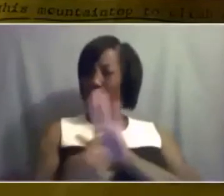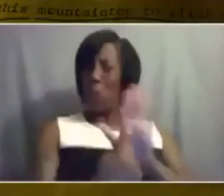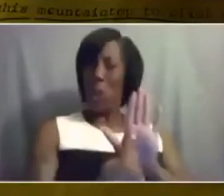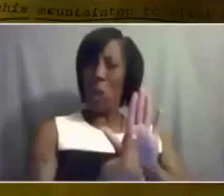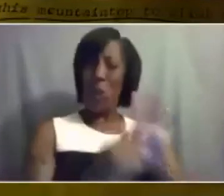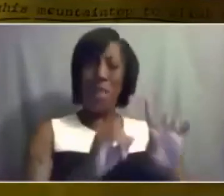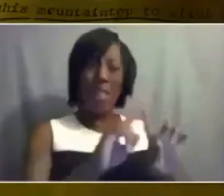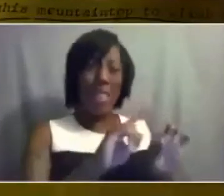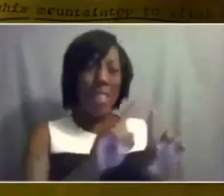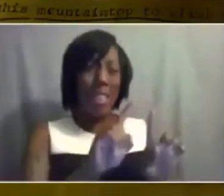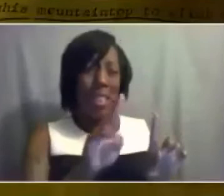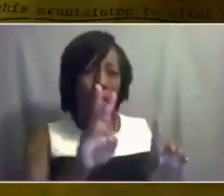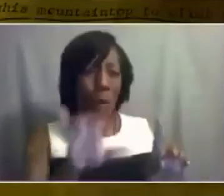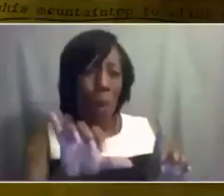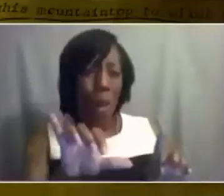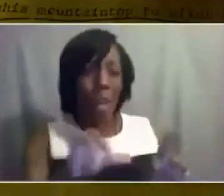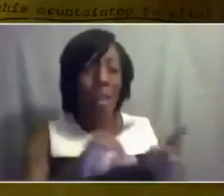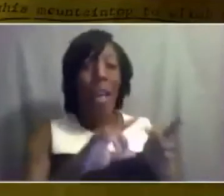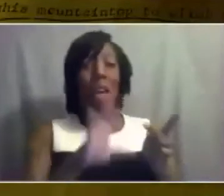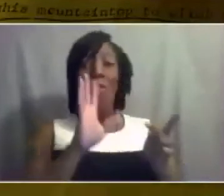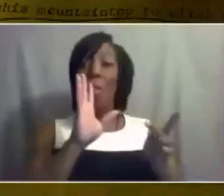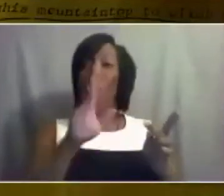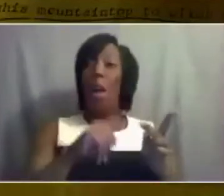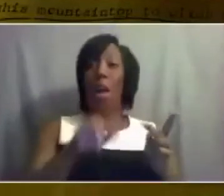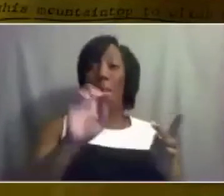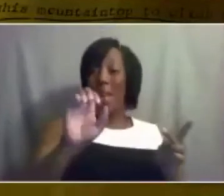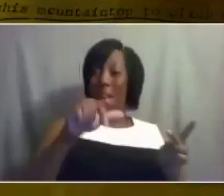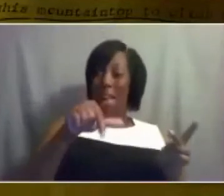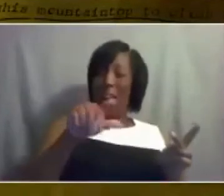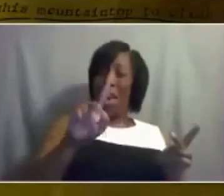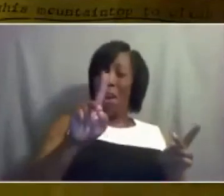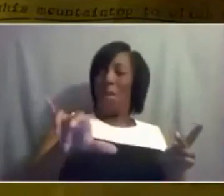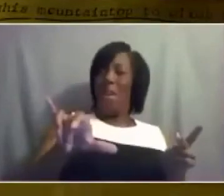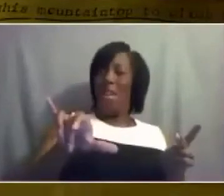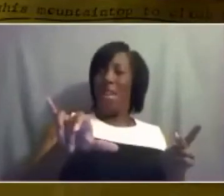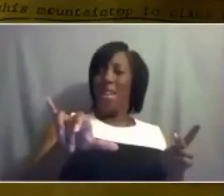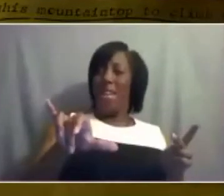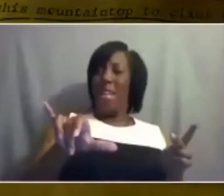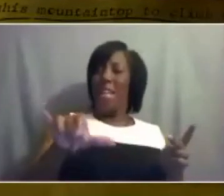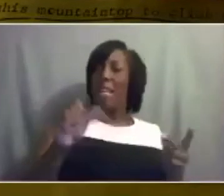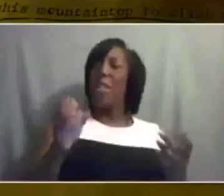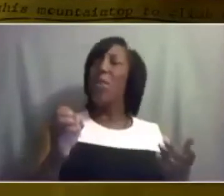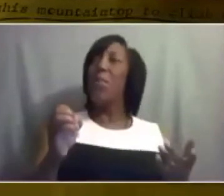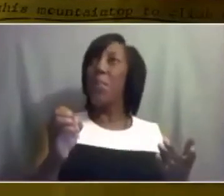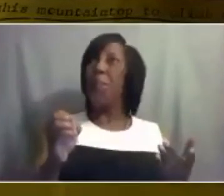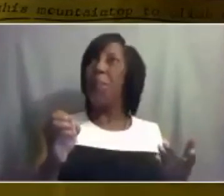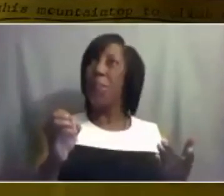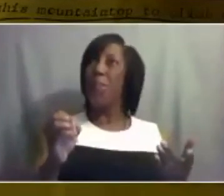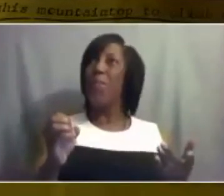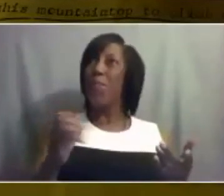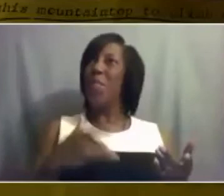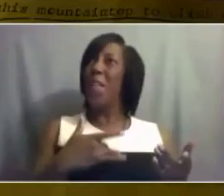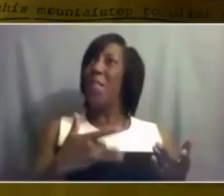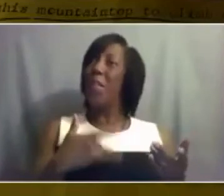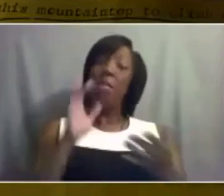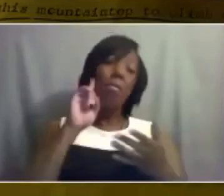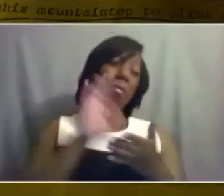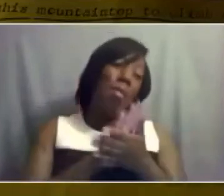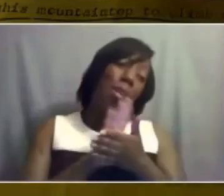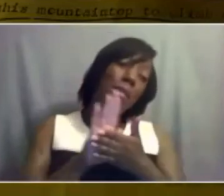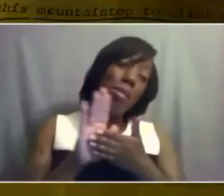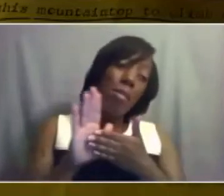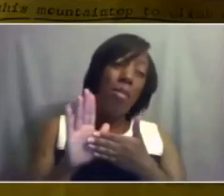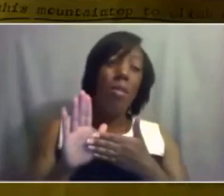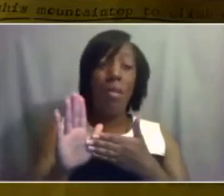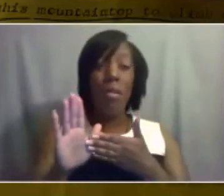equity look like in order for our communities to move to that place? So I think it's a nice kind of way for us to